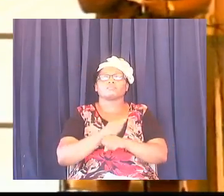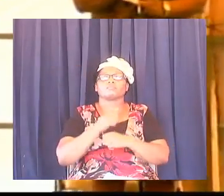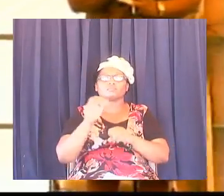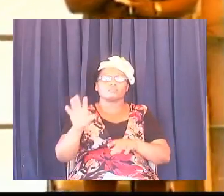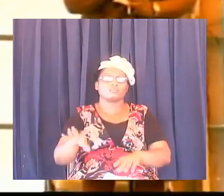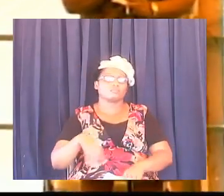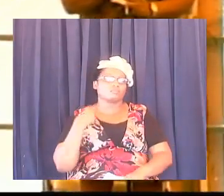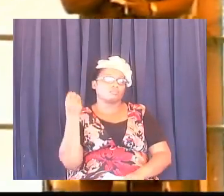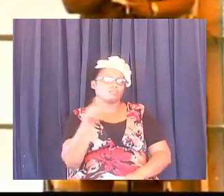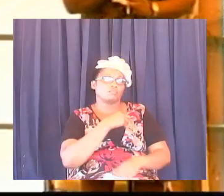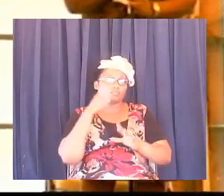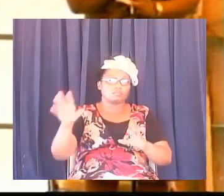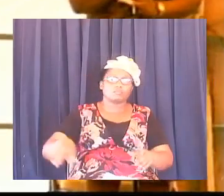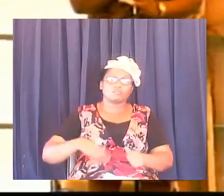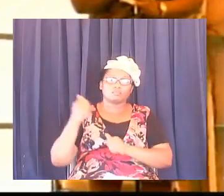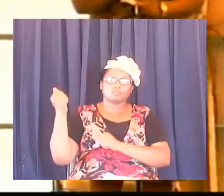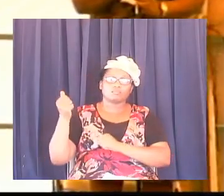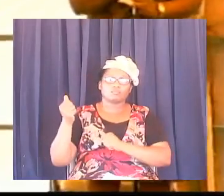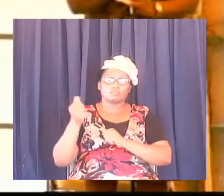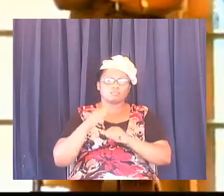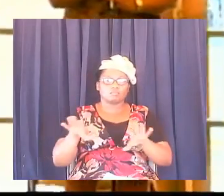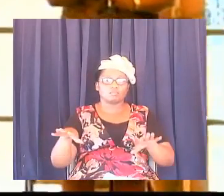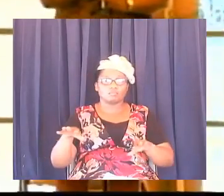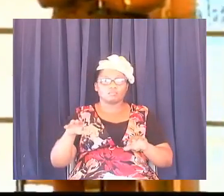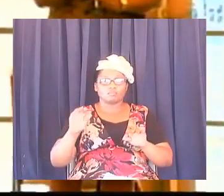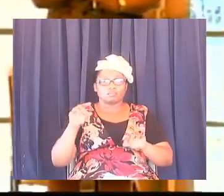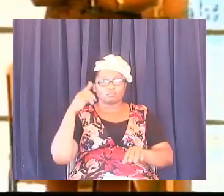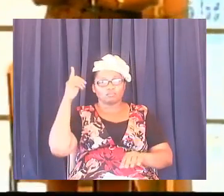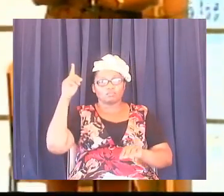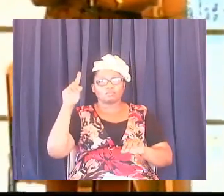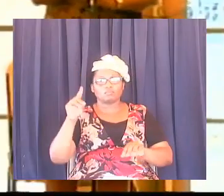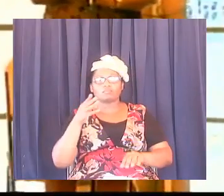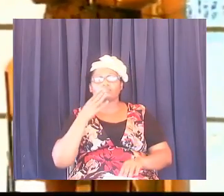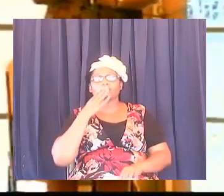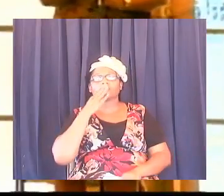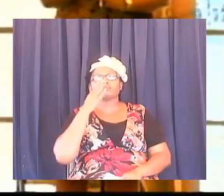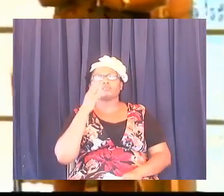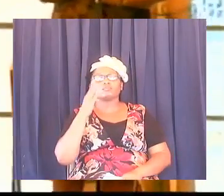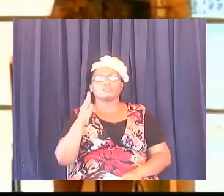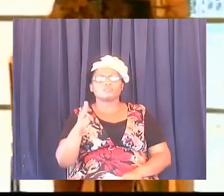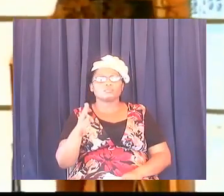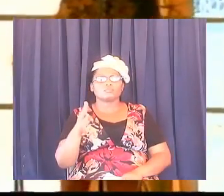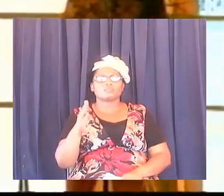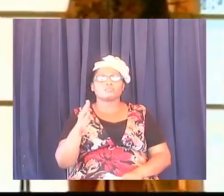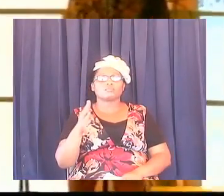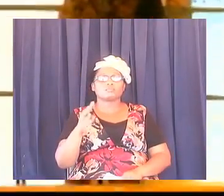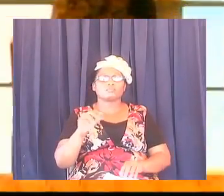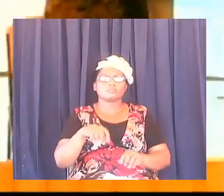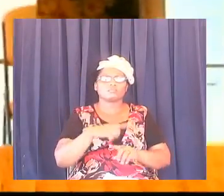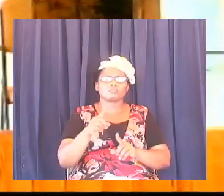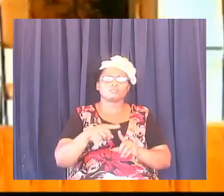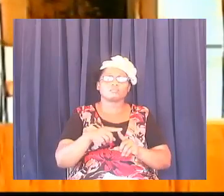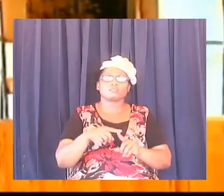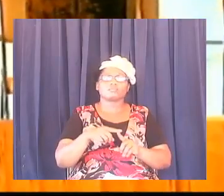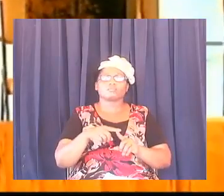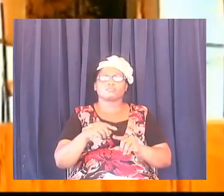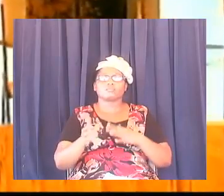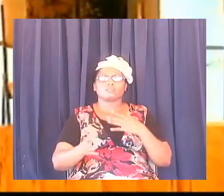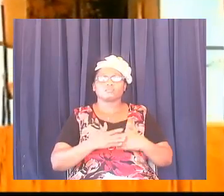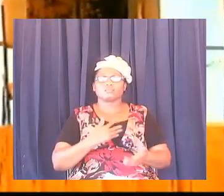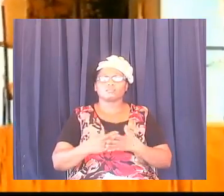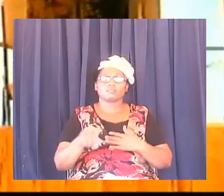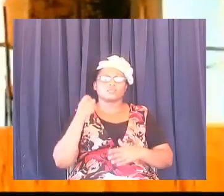strong, though we don't see how they grew. Let's think about it. When we may